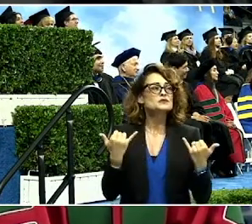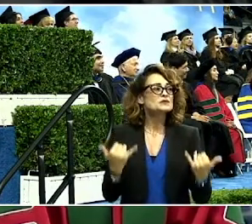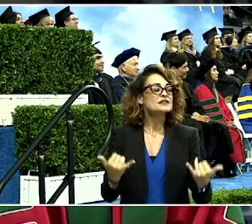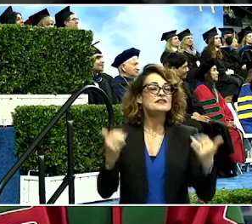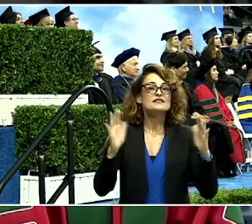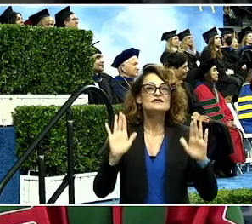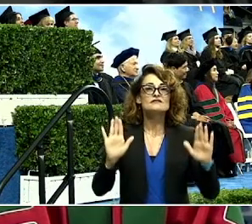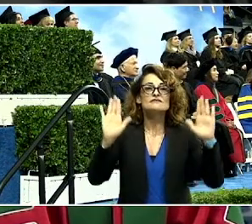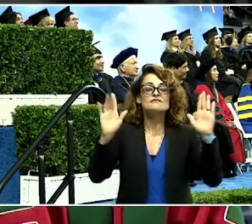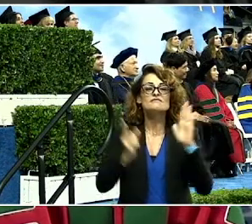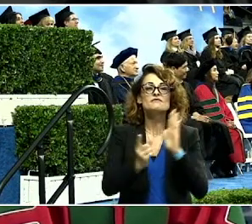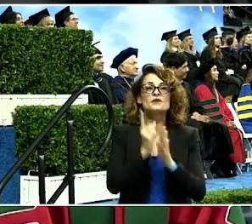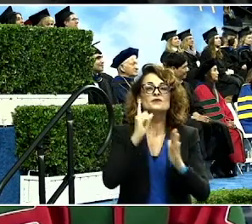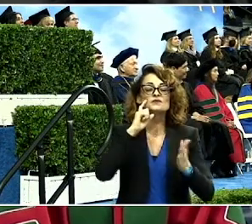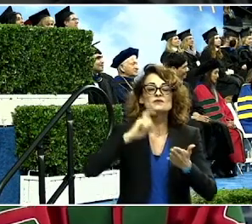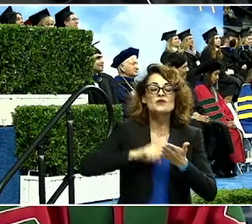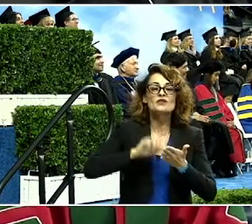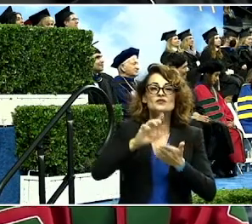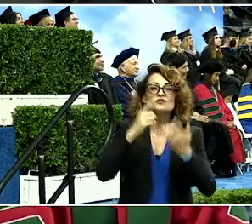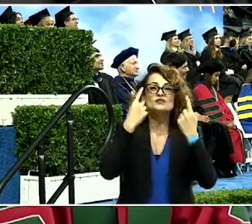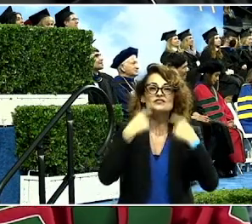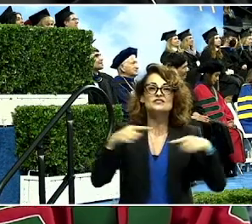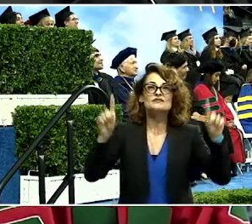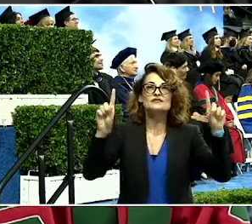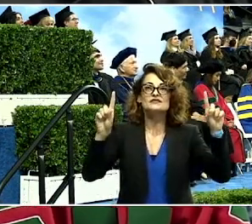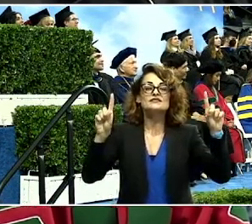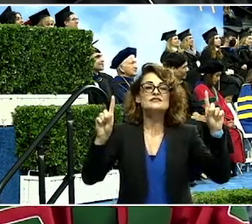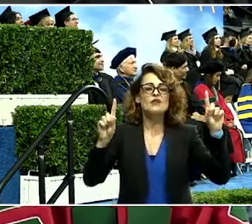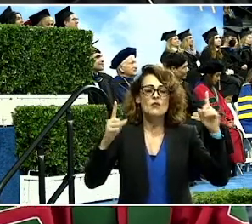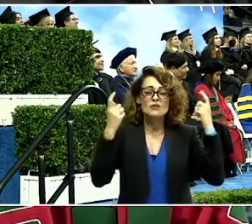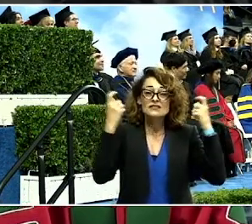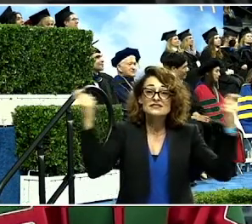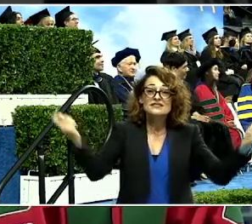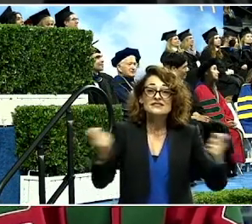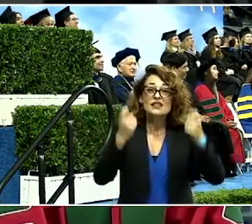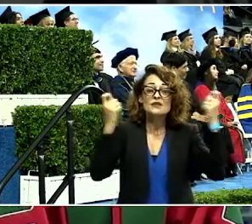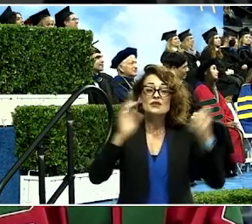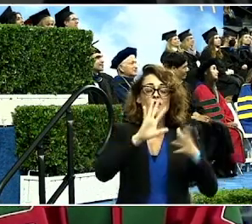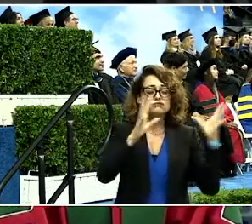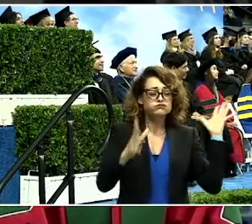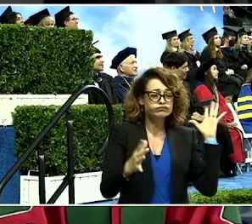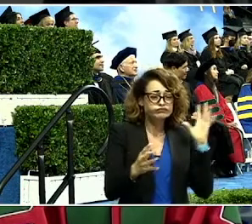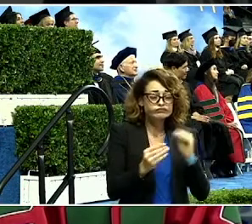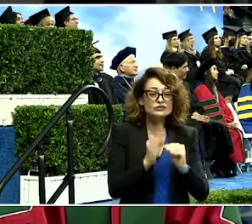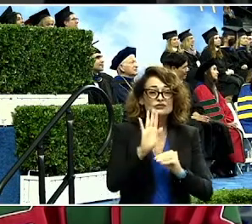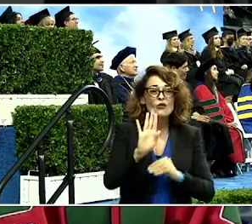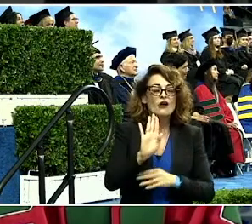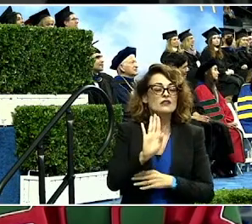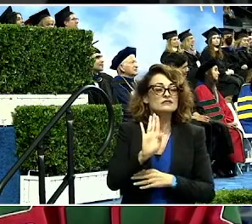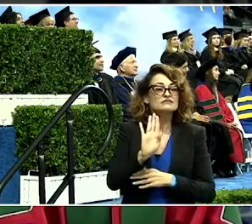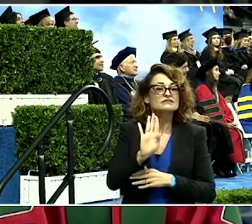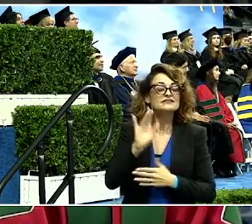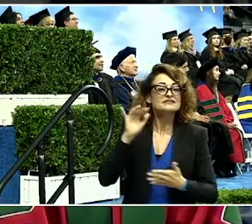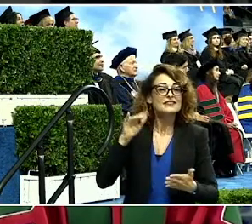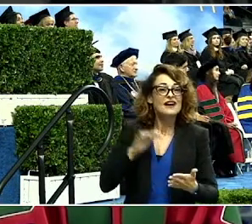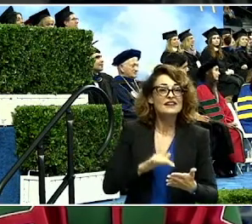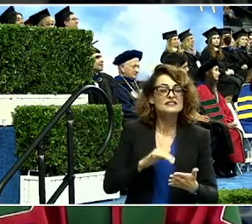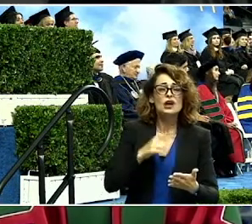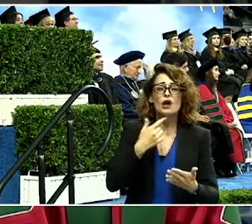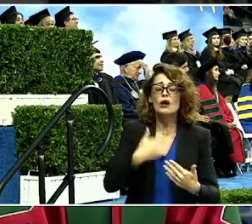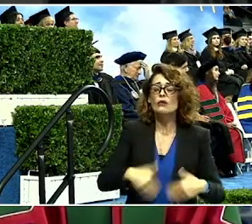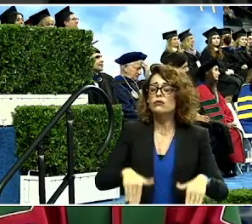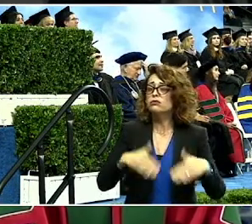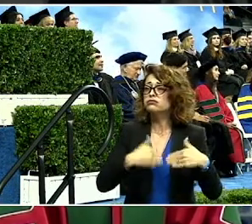achievements and to celebrate the culmination of your undergraduate studies. You have met the highest challenge